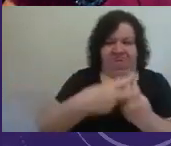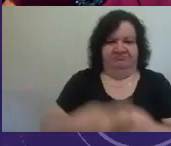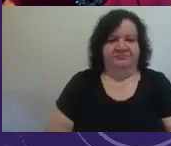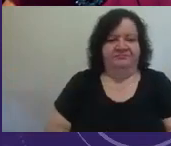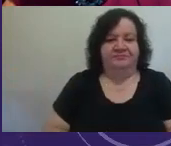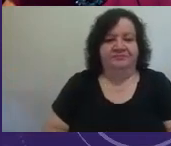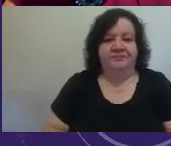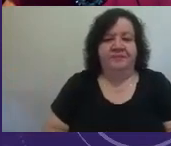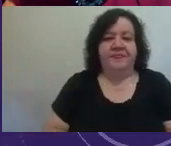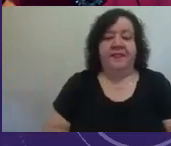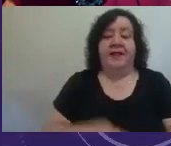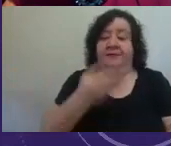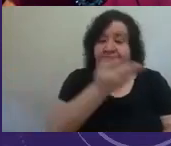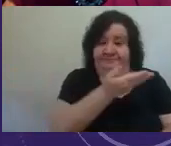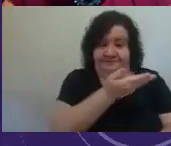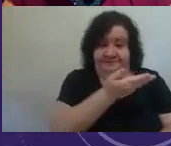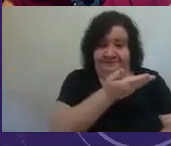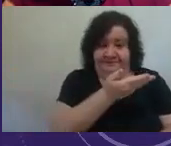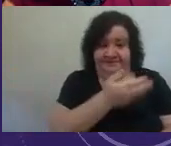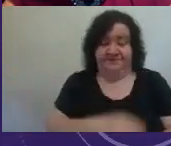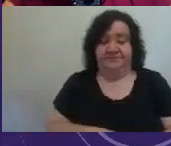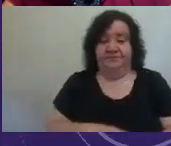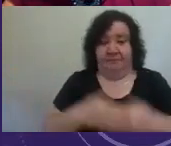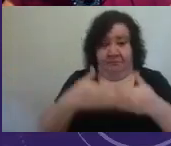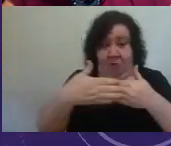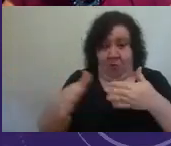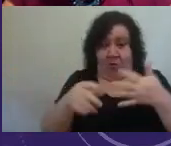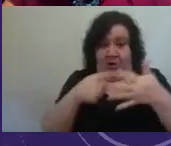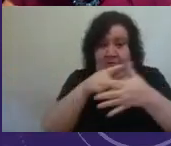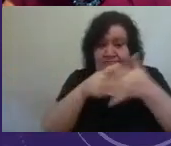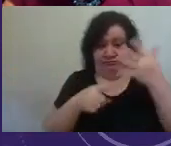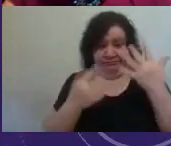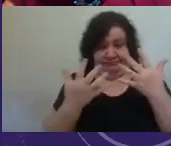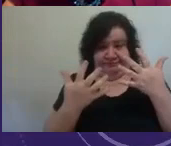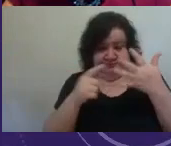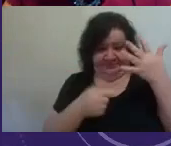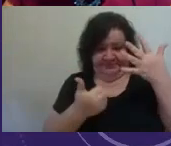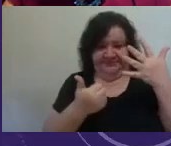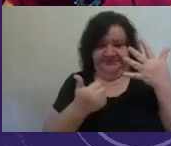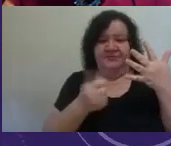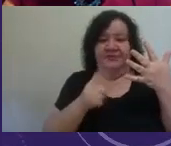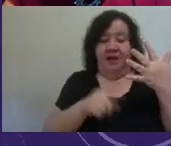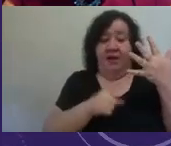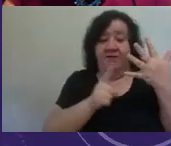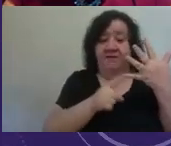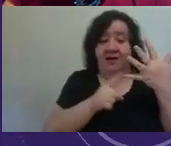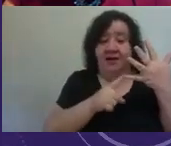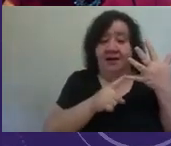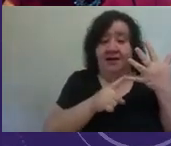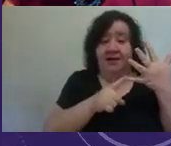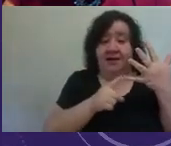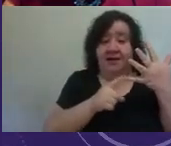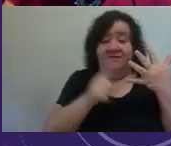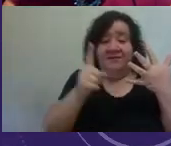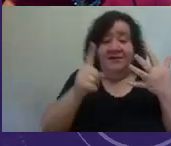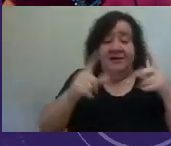you tag people in your photo, and of course only do this with their permission, but when you tag photo, that means that